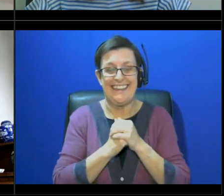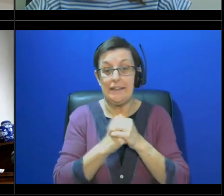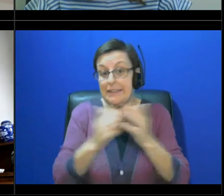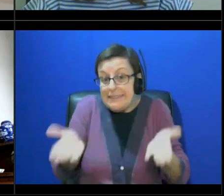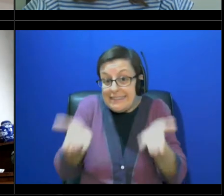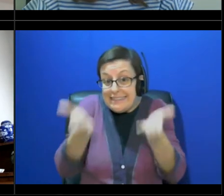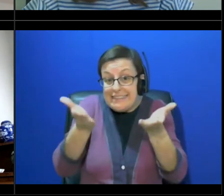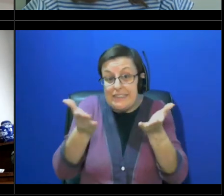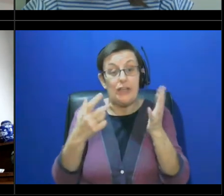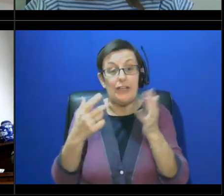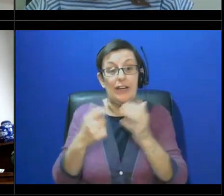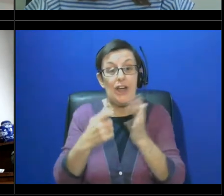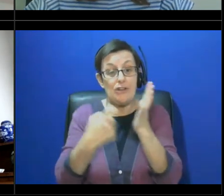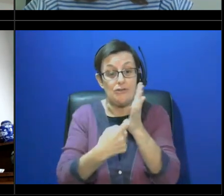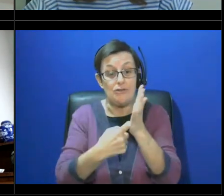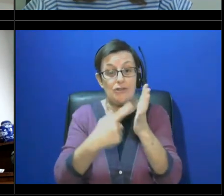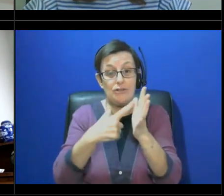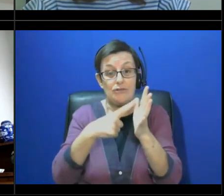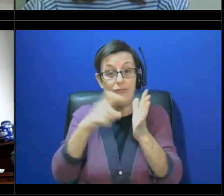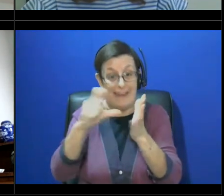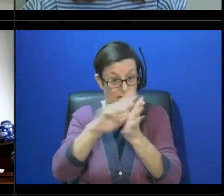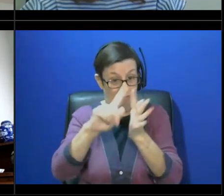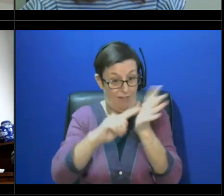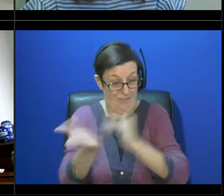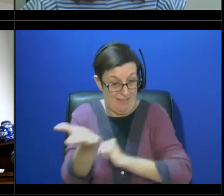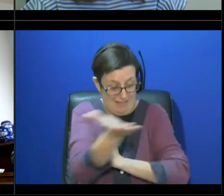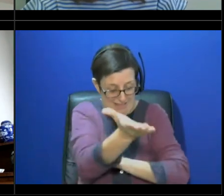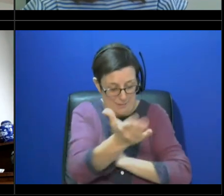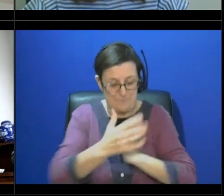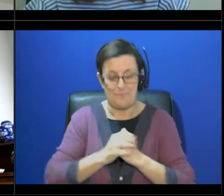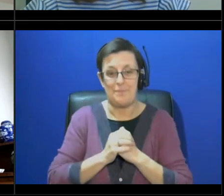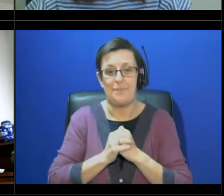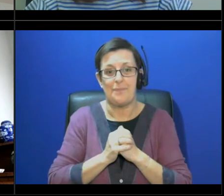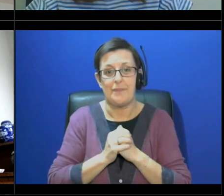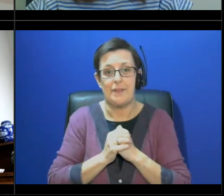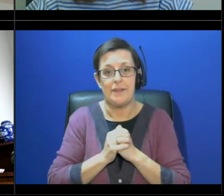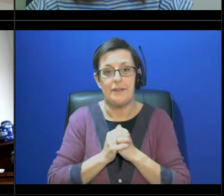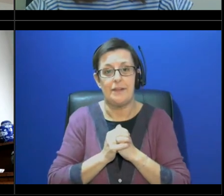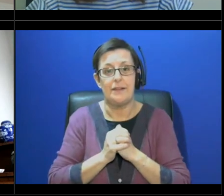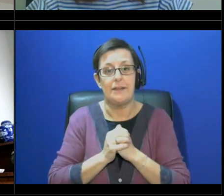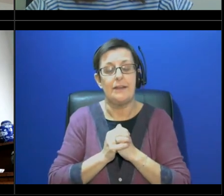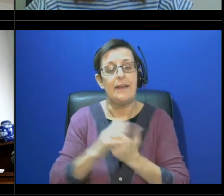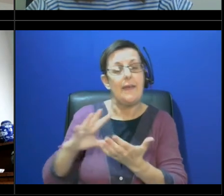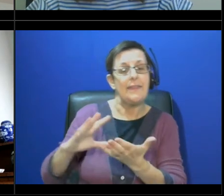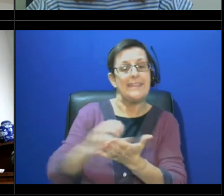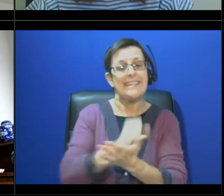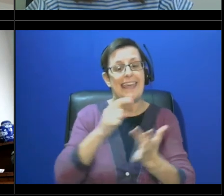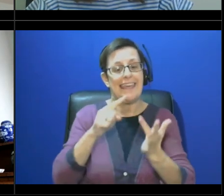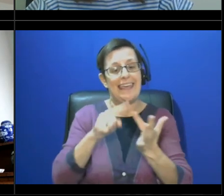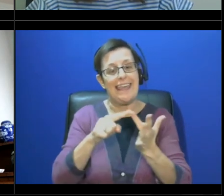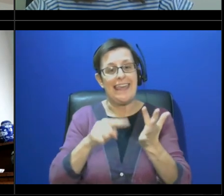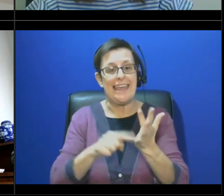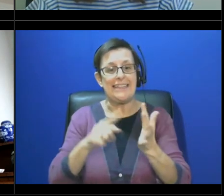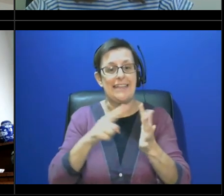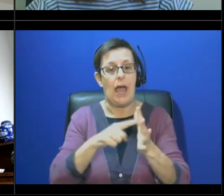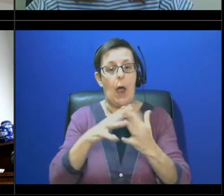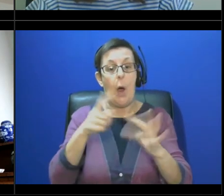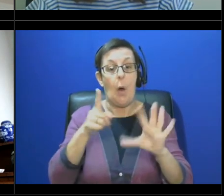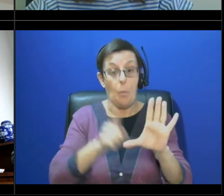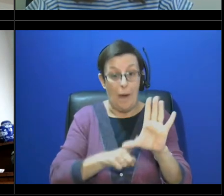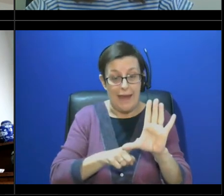go, Rachel. Okay. So some of the other Take It Away consortium partners include Open